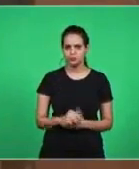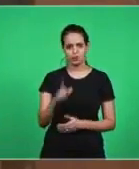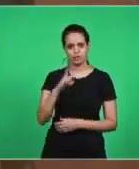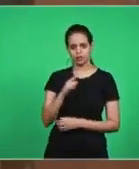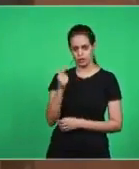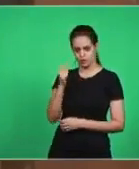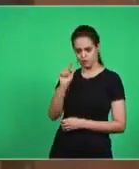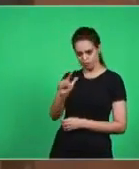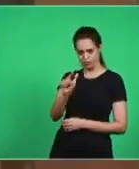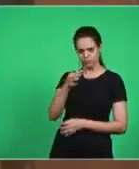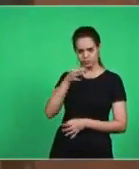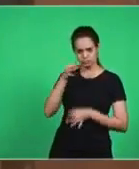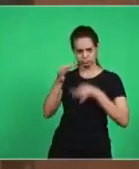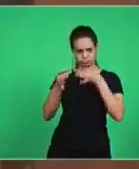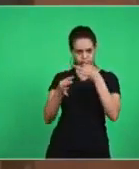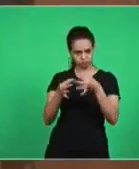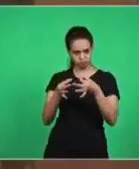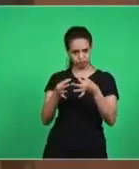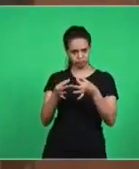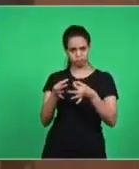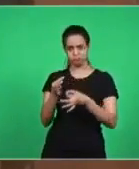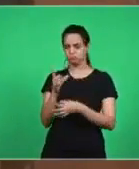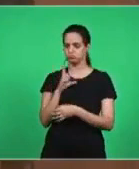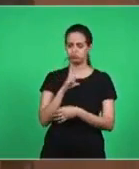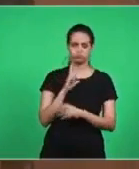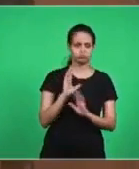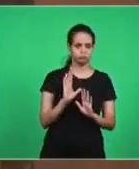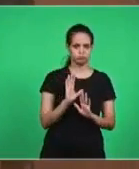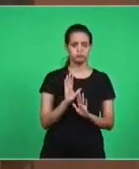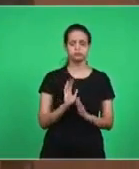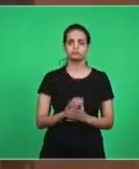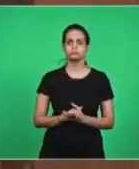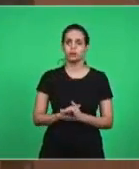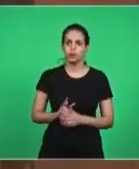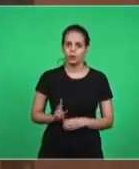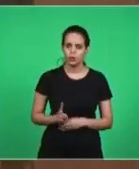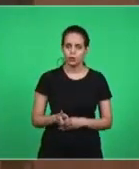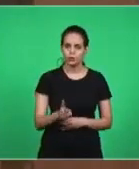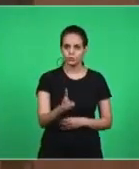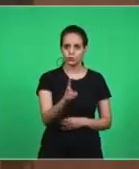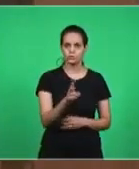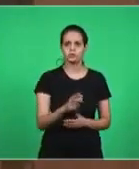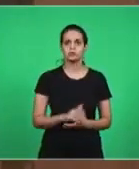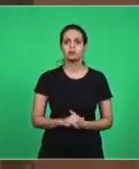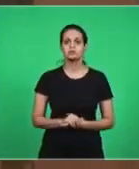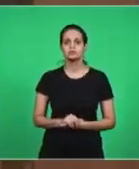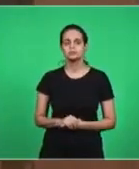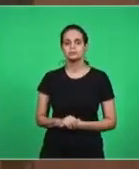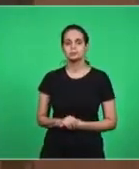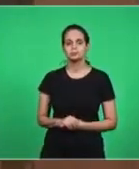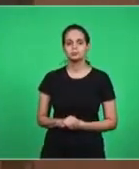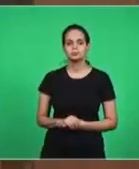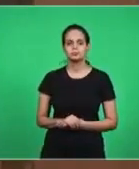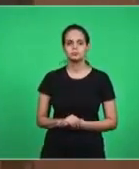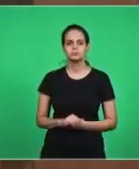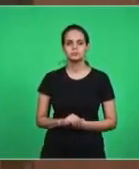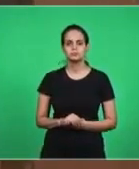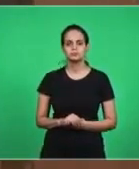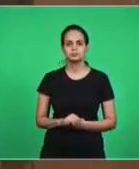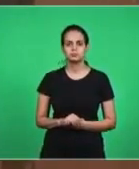The help from the brother. Very well, so let's give continuity.